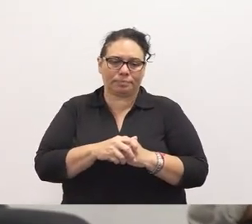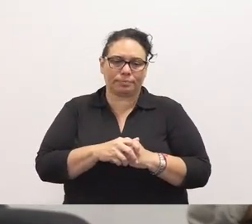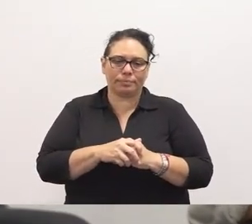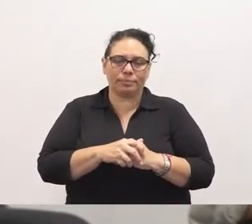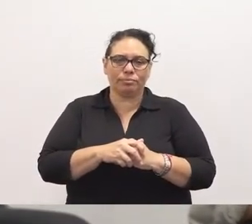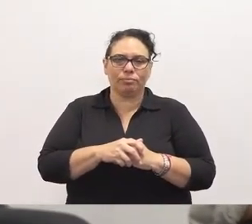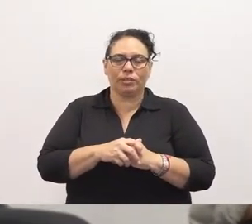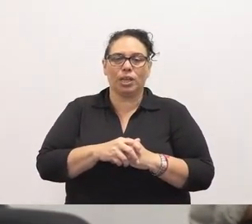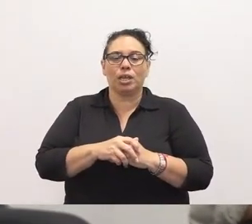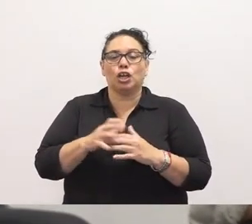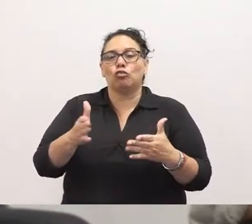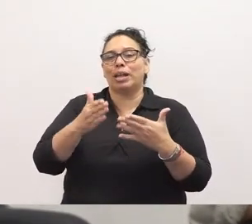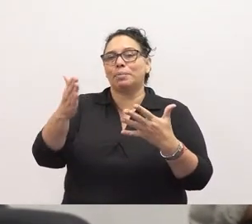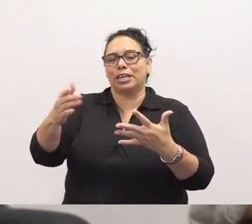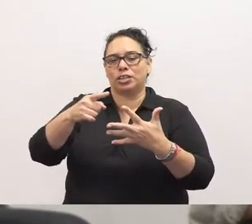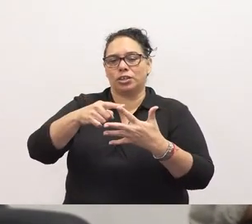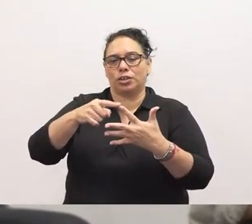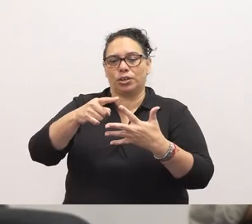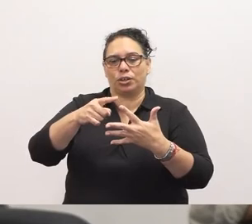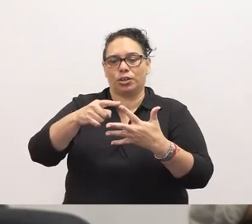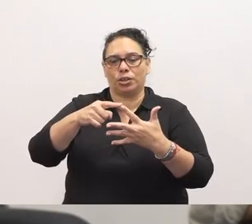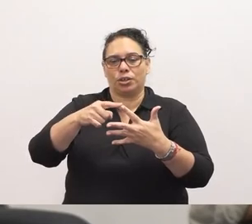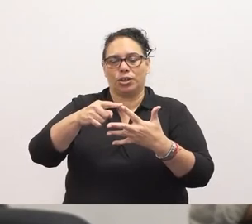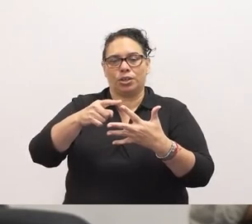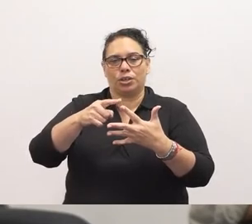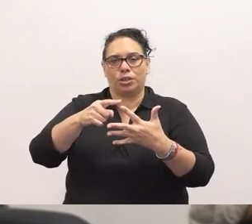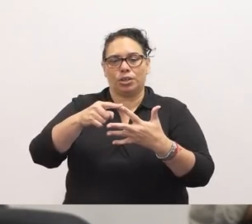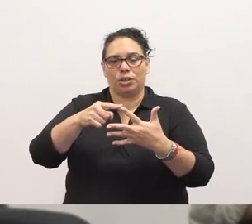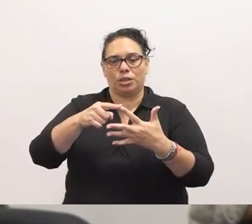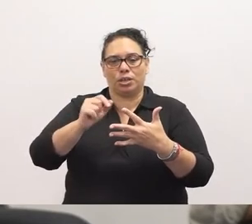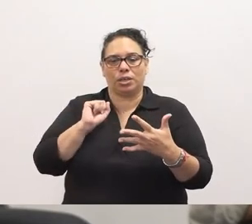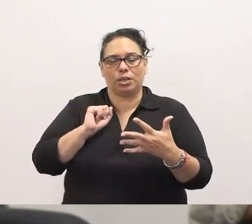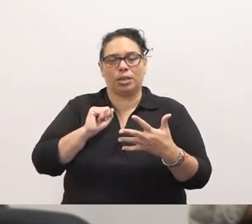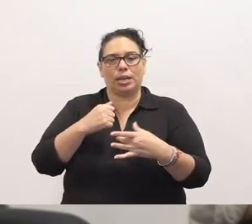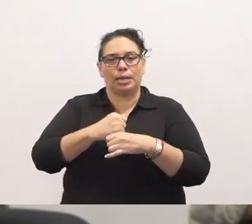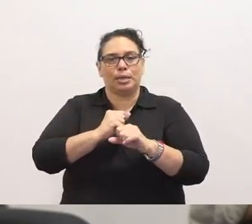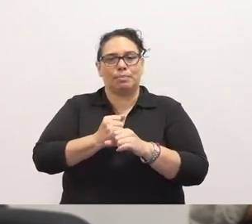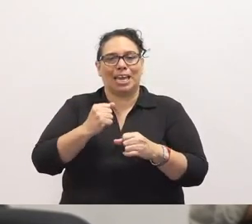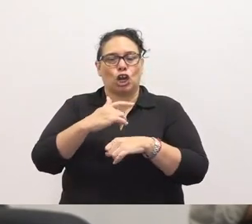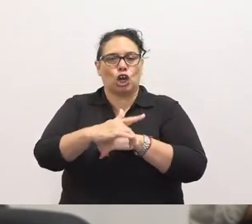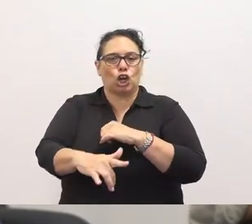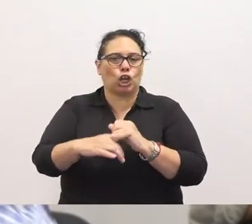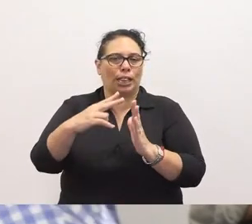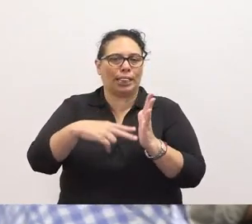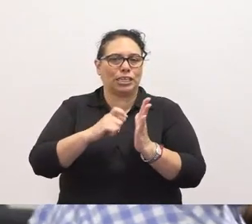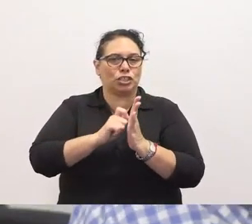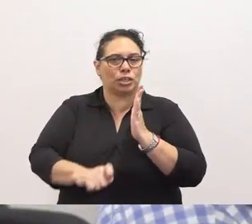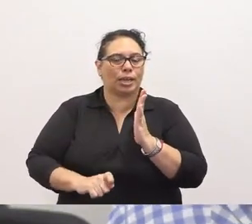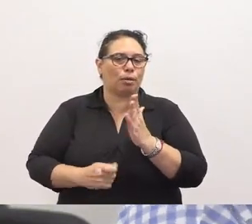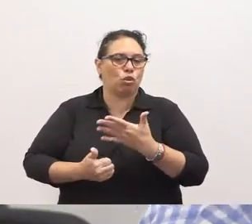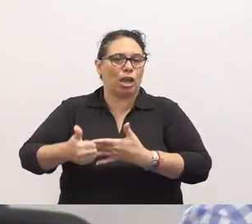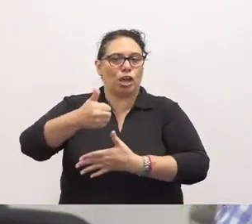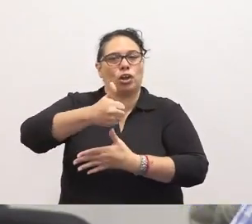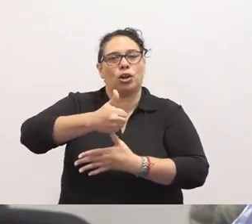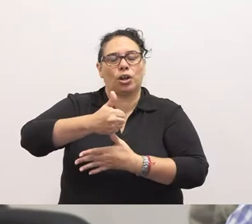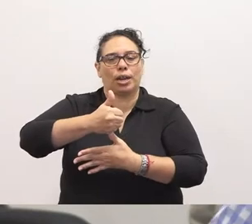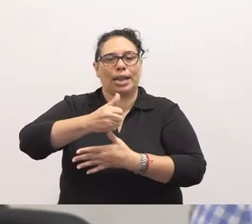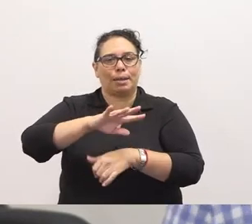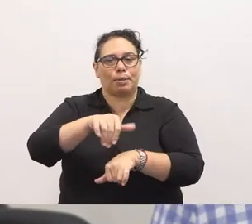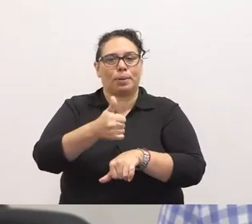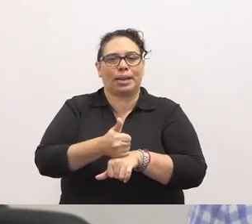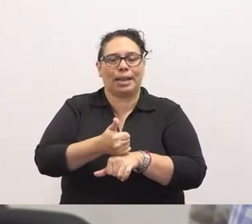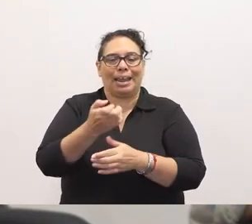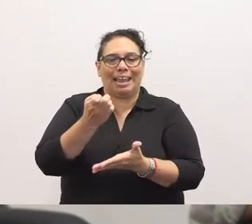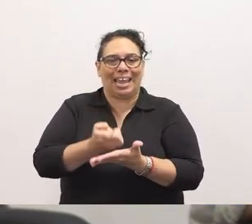So recommendation number two, and I'm sorry, there's a little bit of a switch here. Make early literacy a top priority by implementing evidence-based